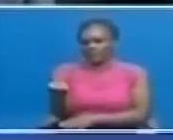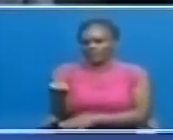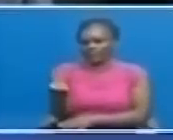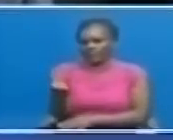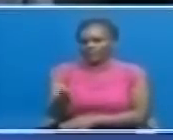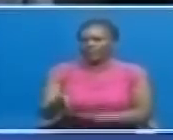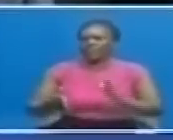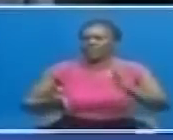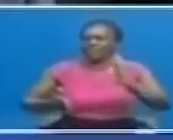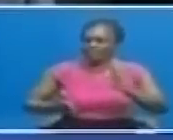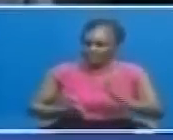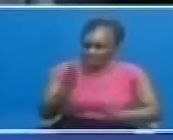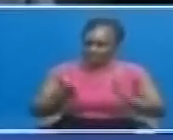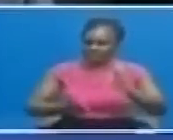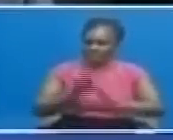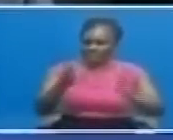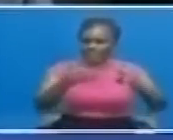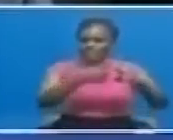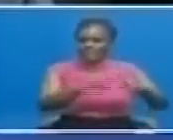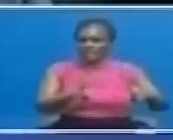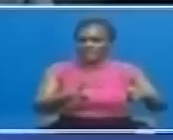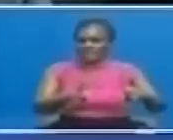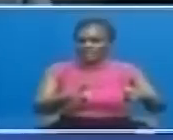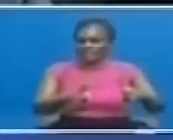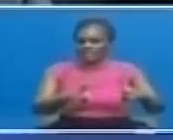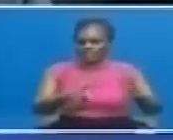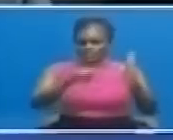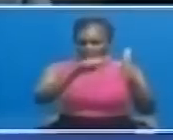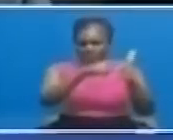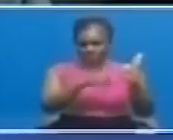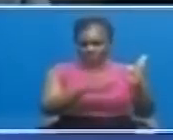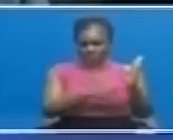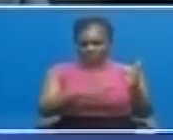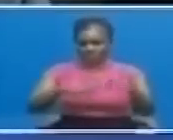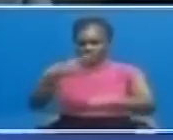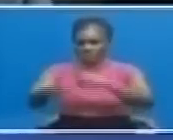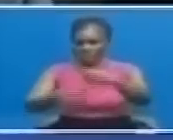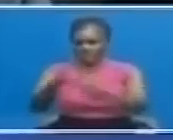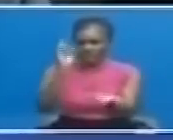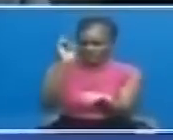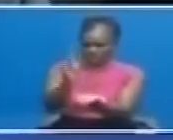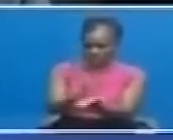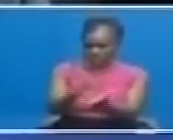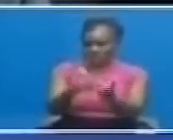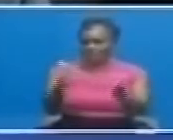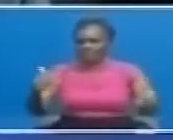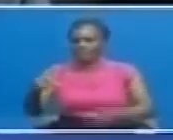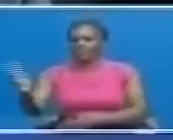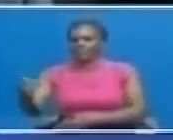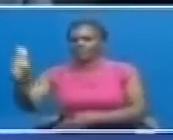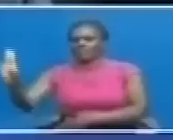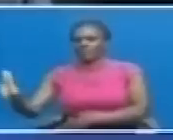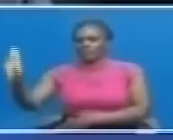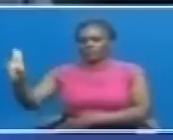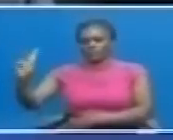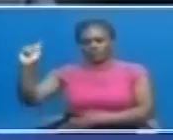to immediately start instituting impeachment proceedings against the President of the